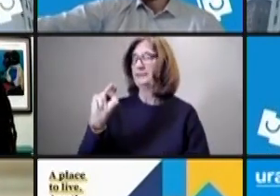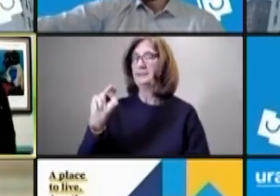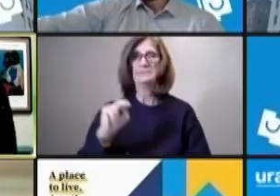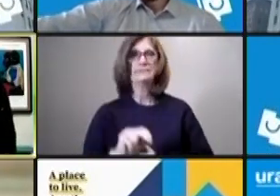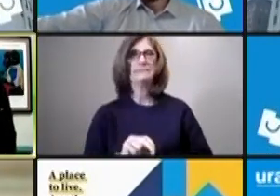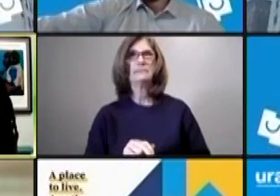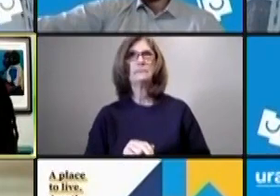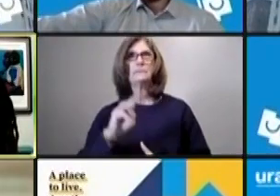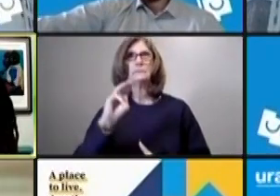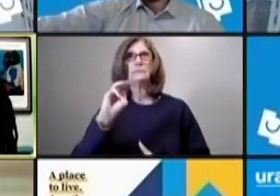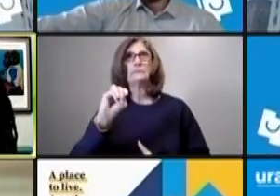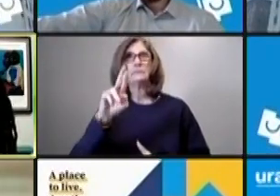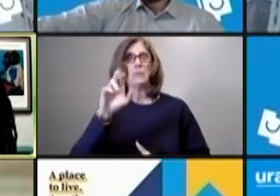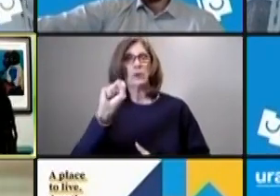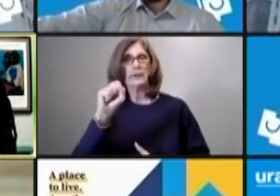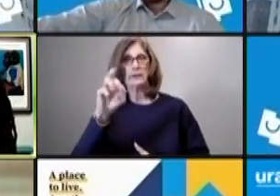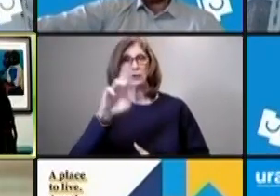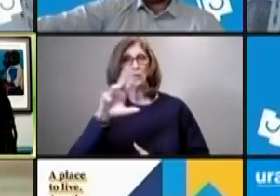Marcus Reed.